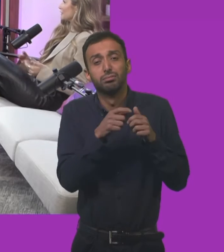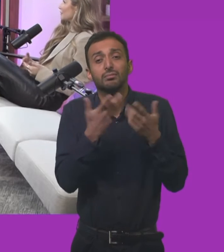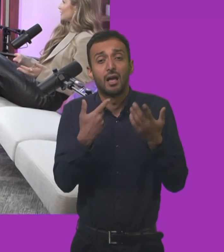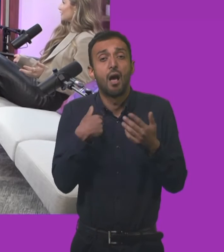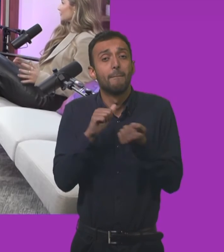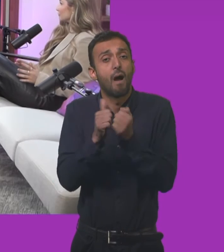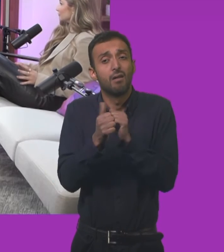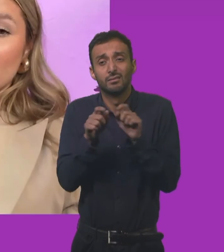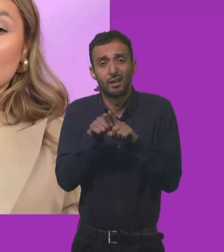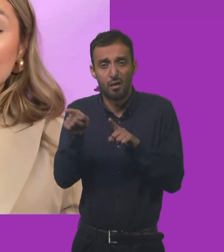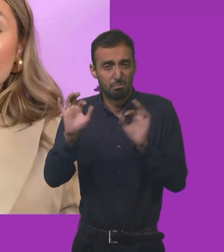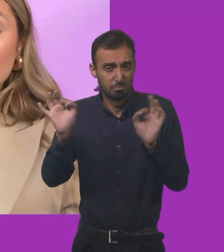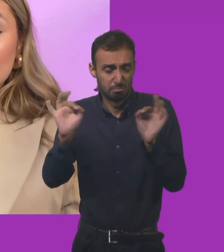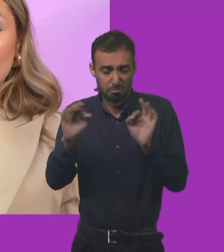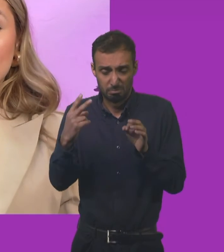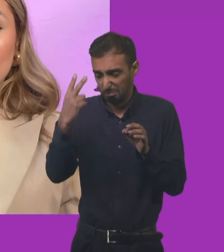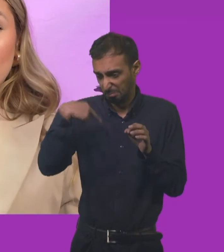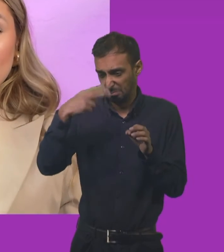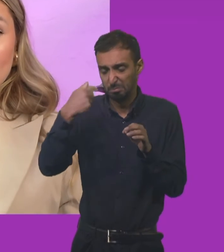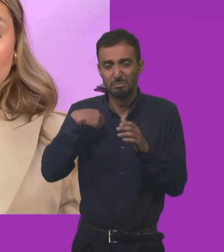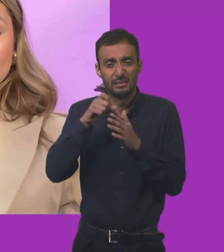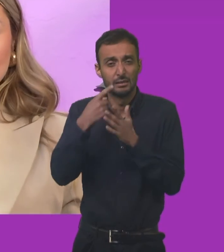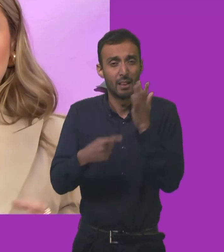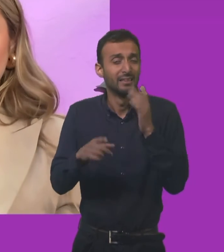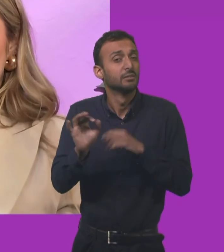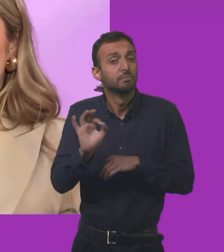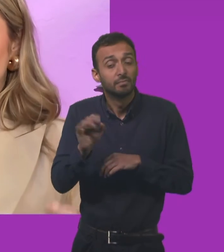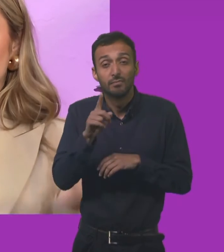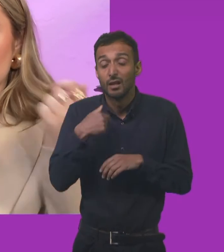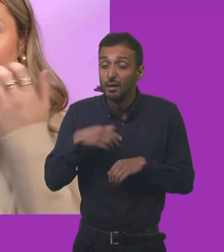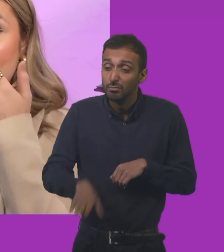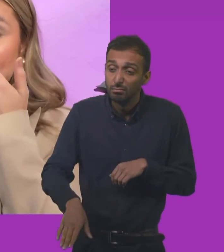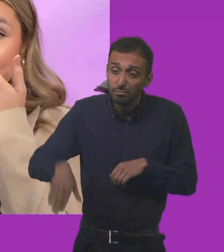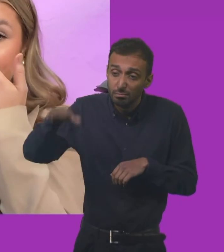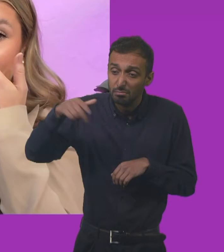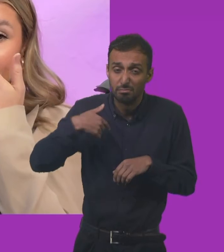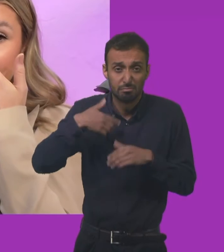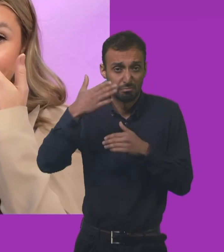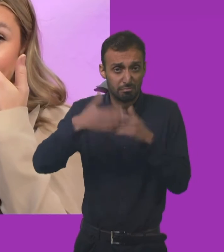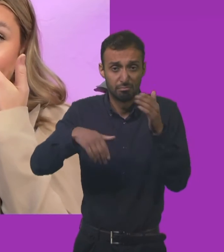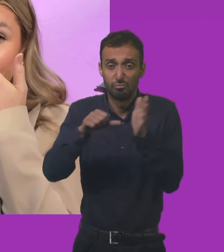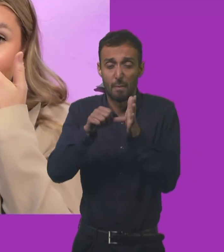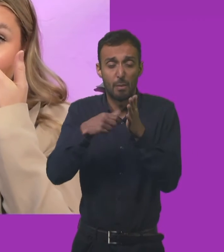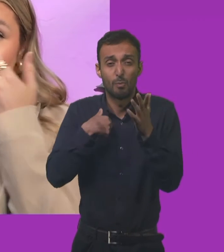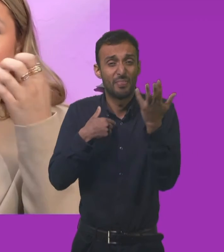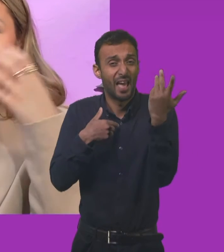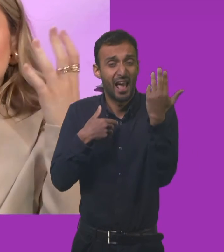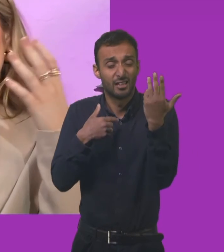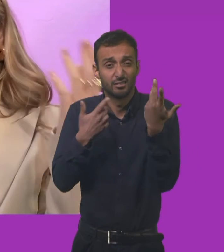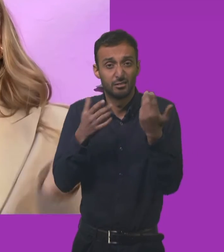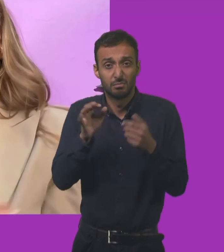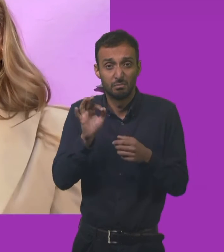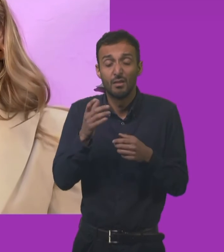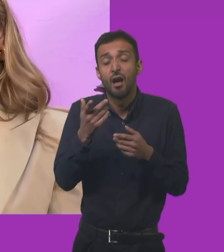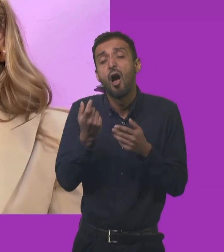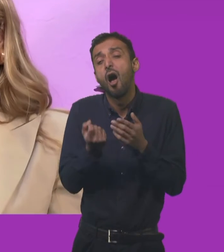my disabilities at all. But yeah, growing up, like, I didn't have any problems with my hand, and I would now and again hide